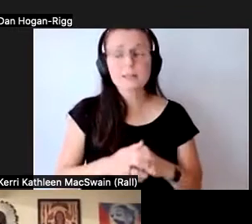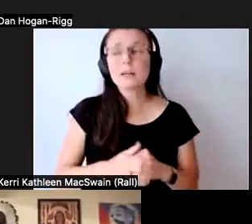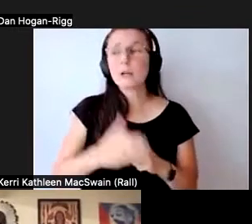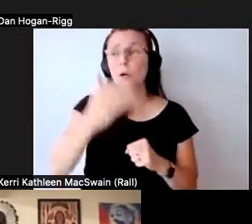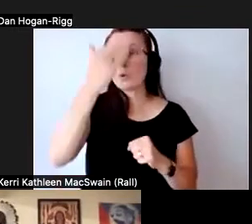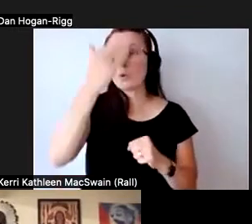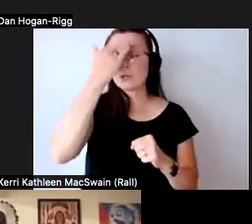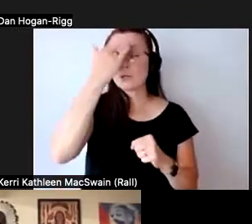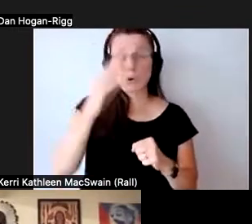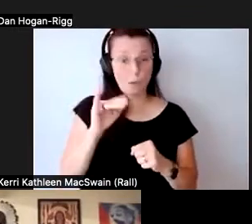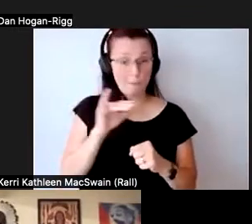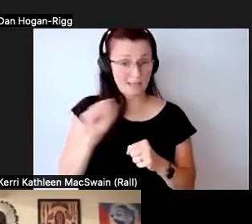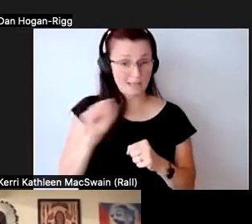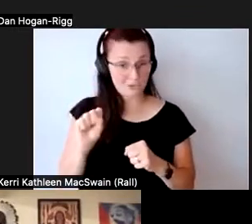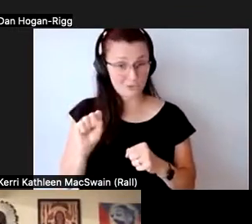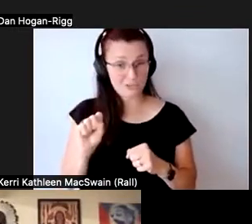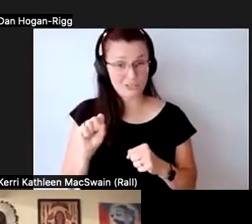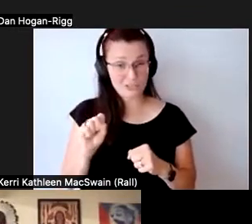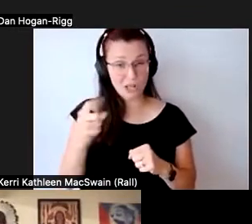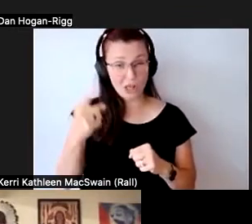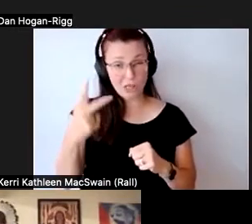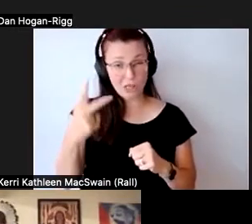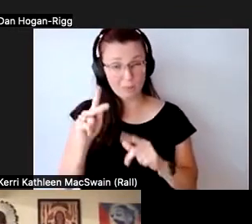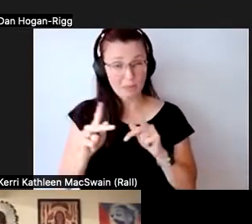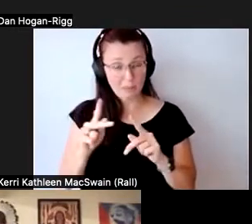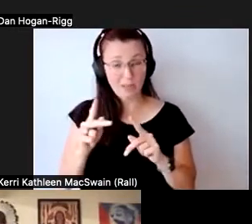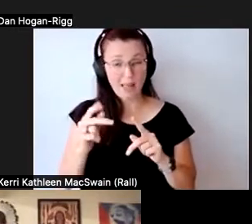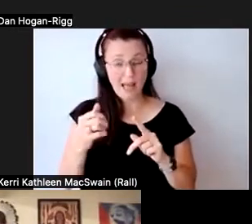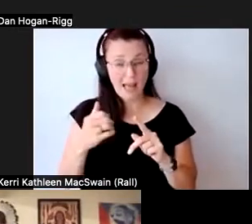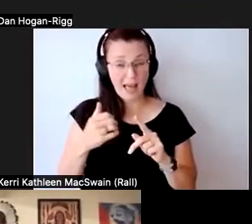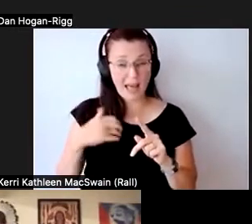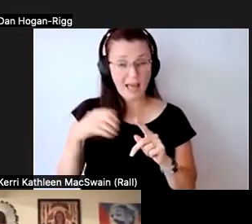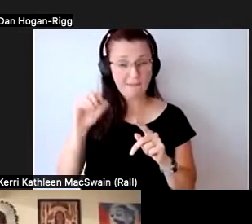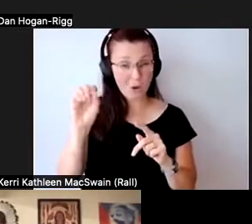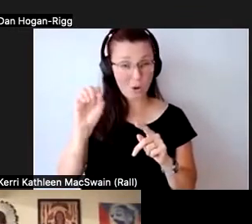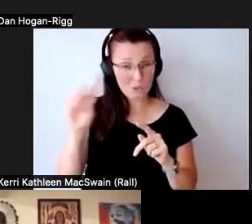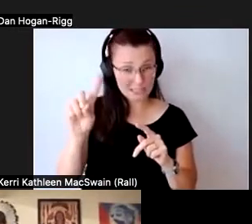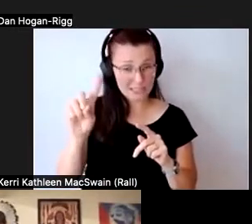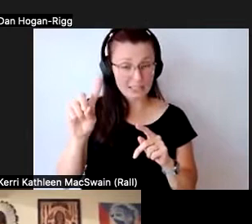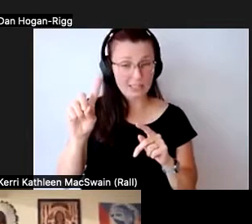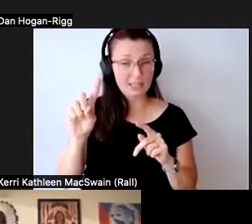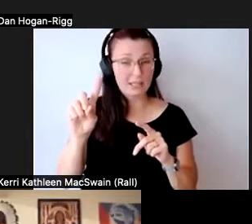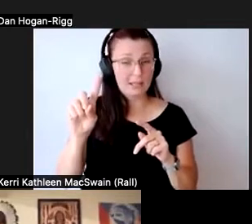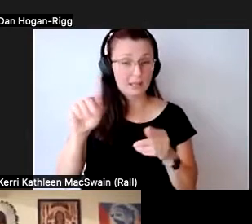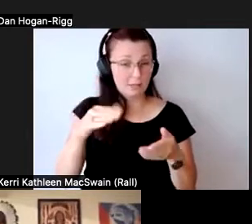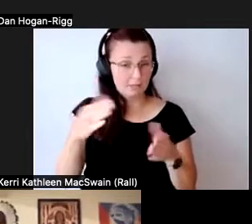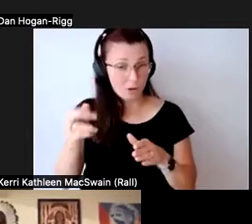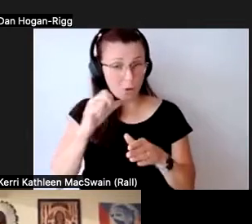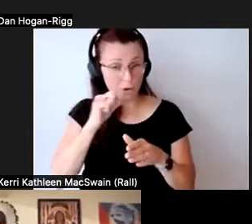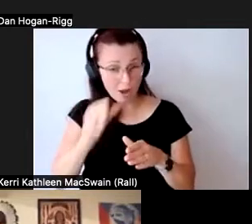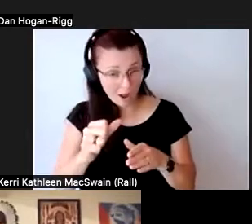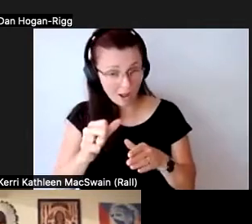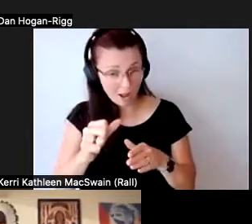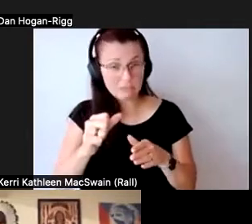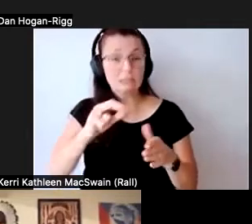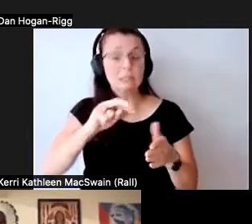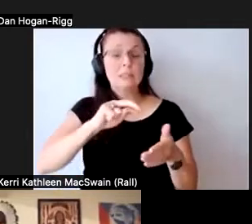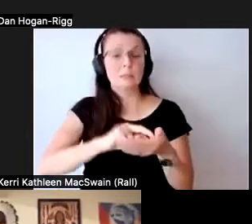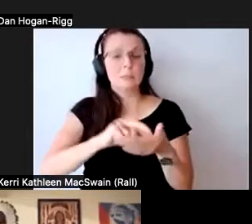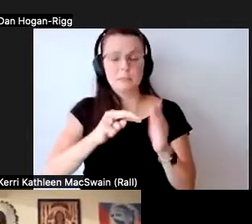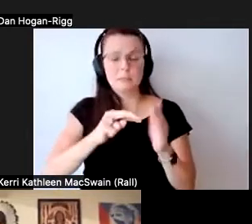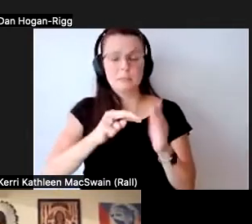either a fatal or non-fatal overdose have not accessed any form of healthcare. And that includes emergency